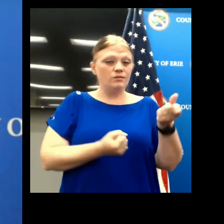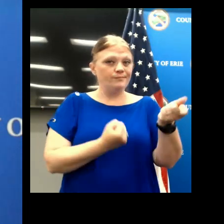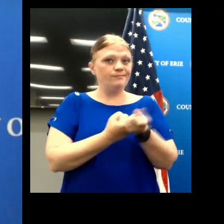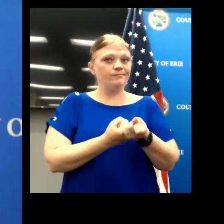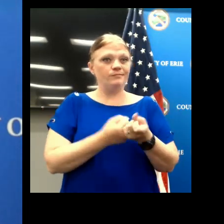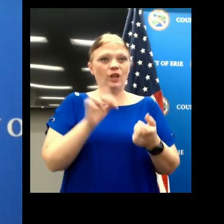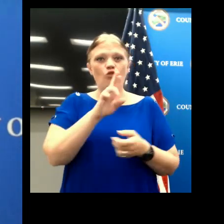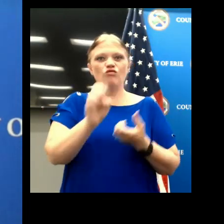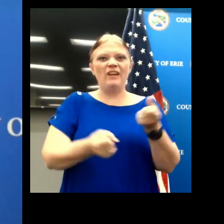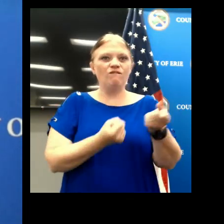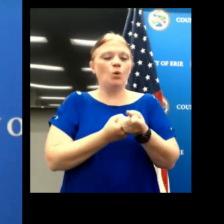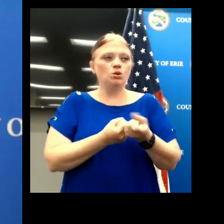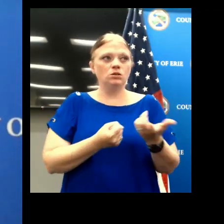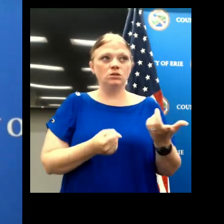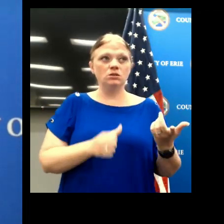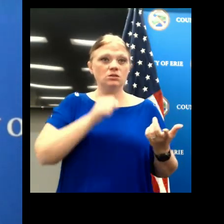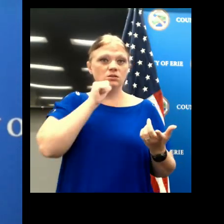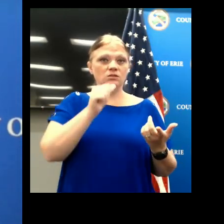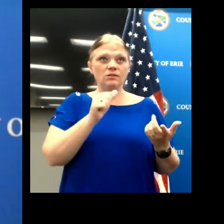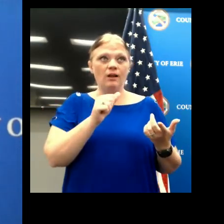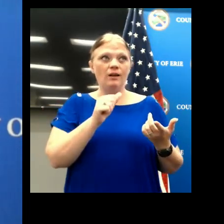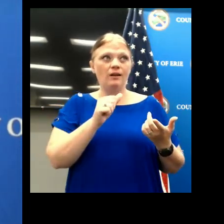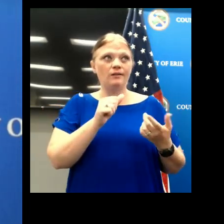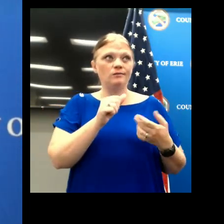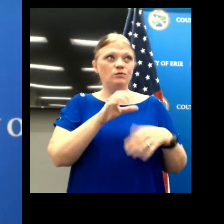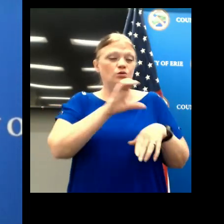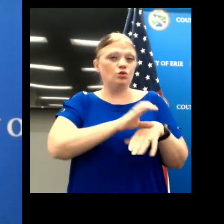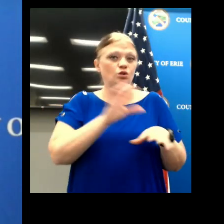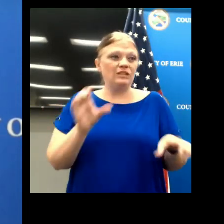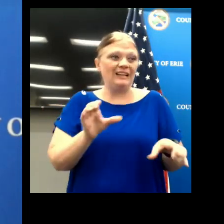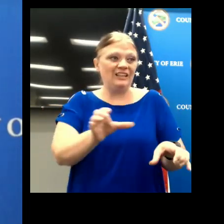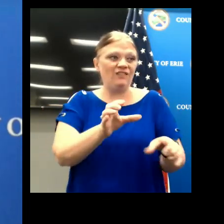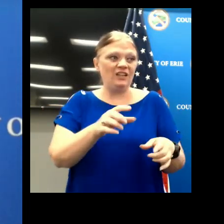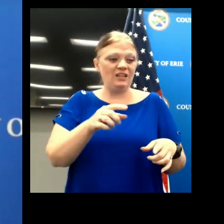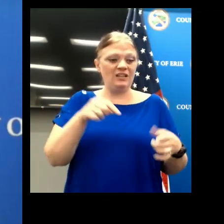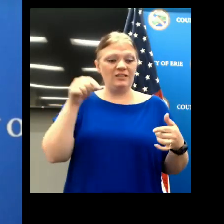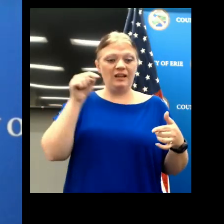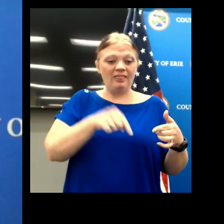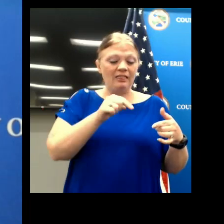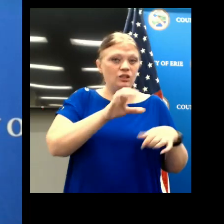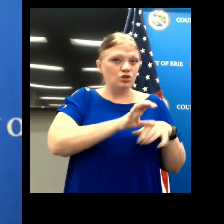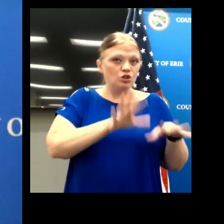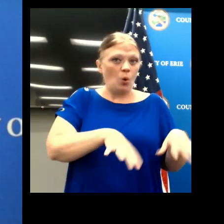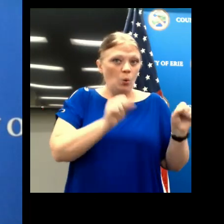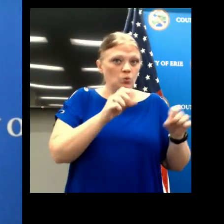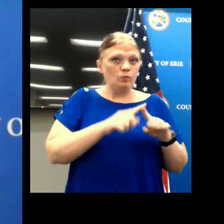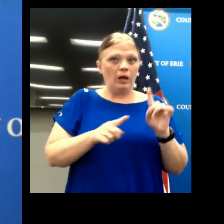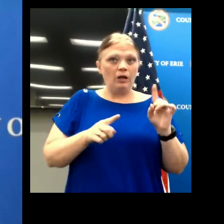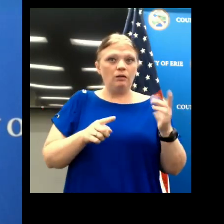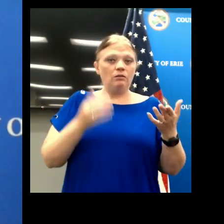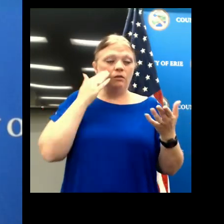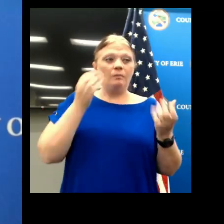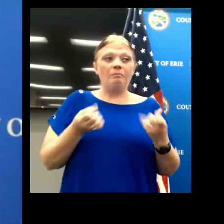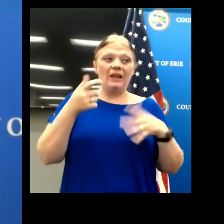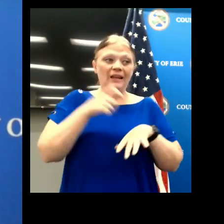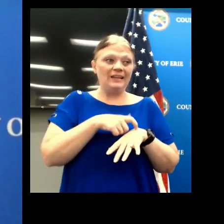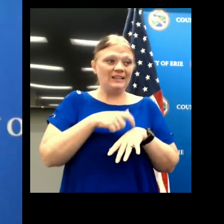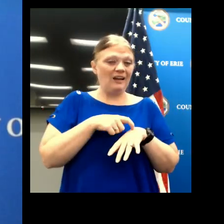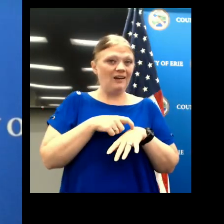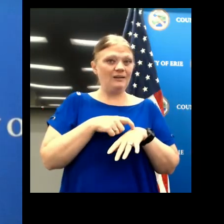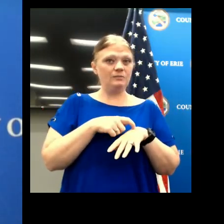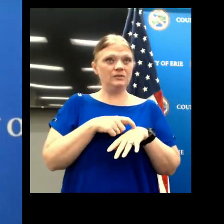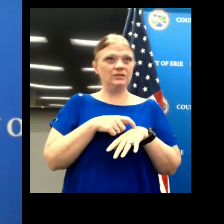that I wasn't at church or any of the activities that this church held, but I know that many times